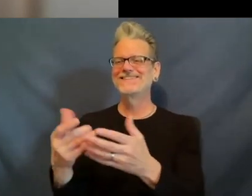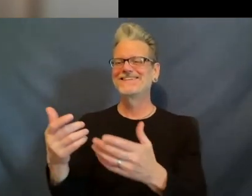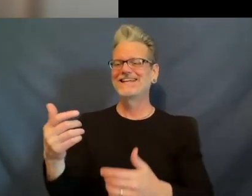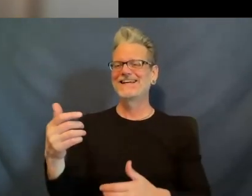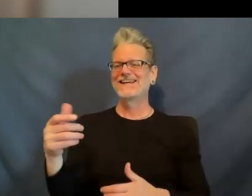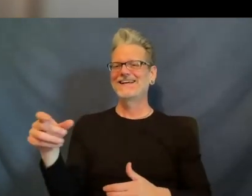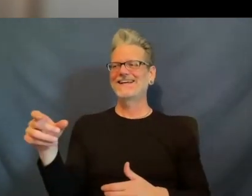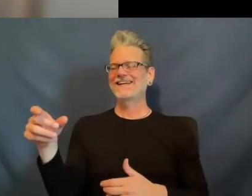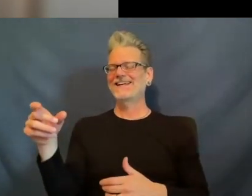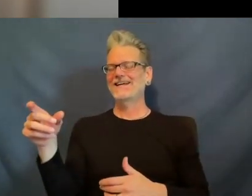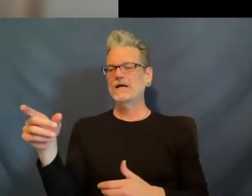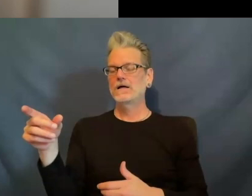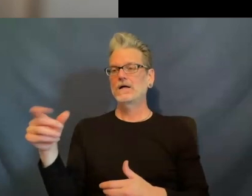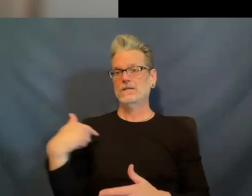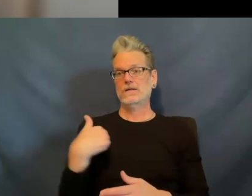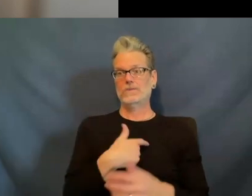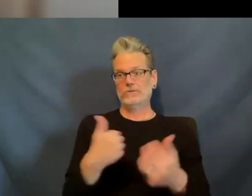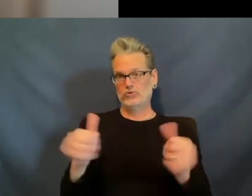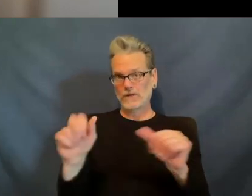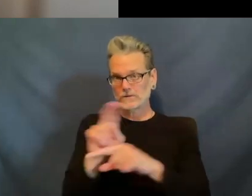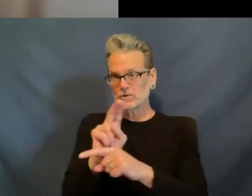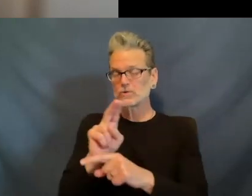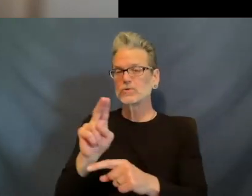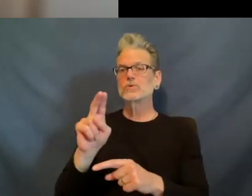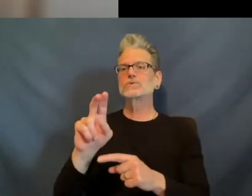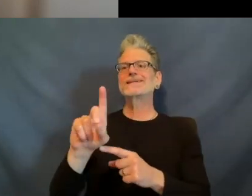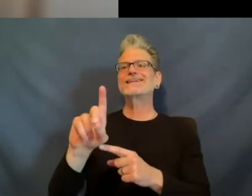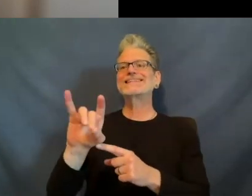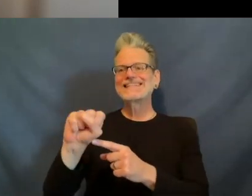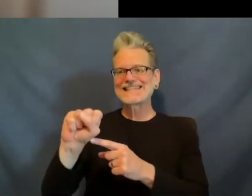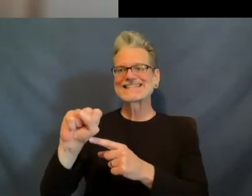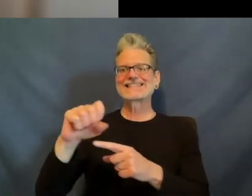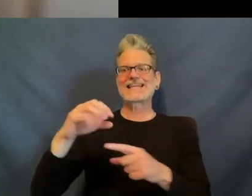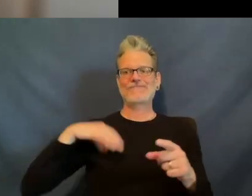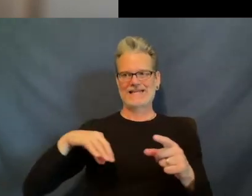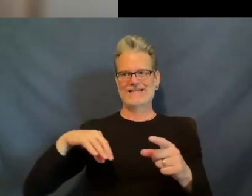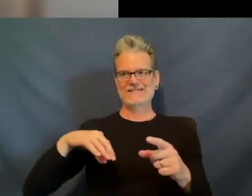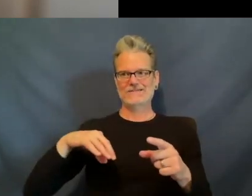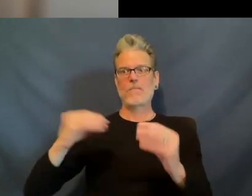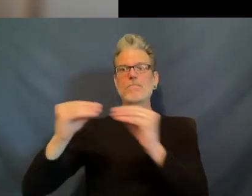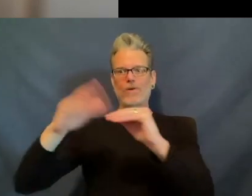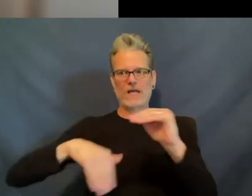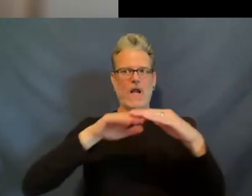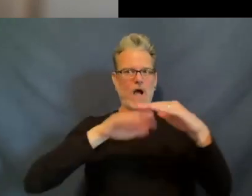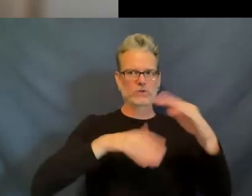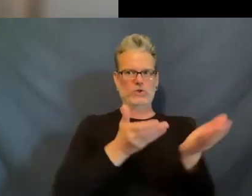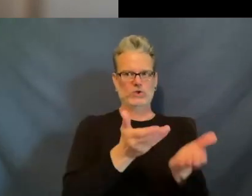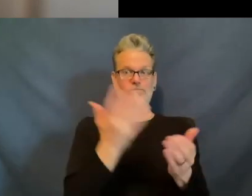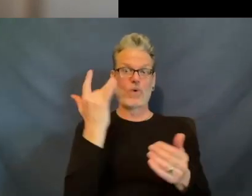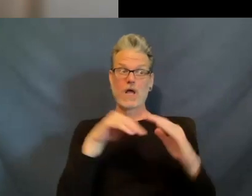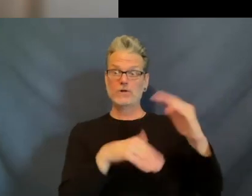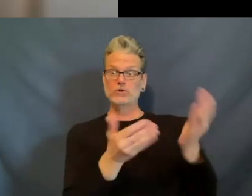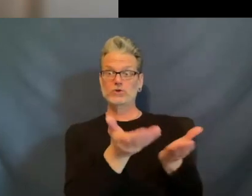we try to use disadvantaged communities more so than underserved, because underserved has